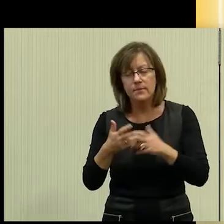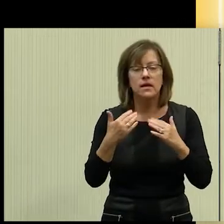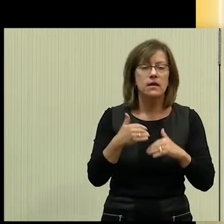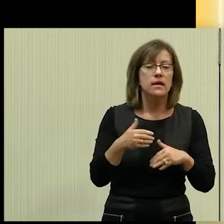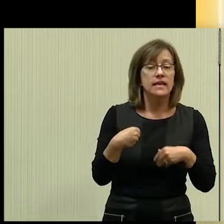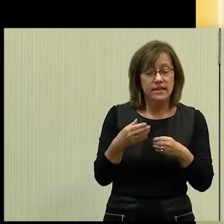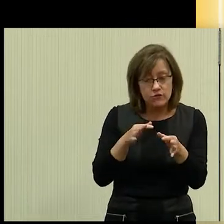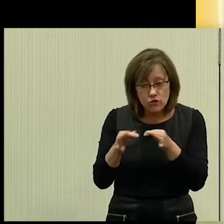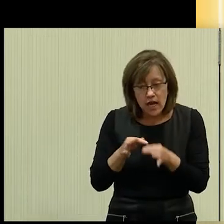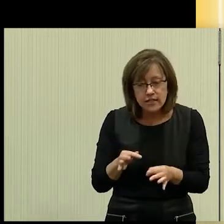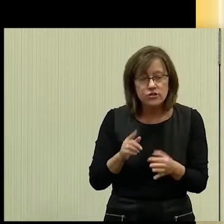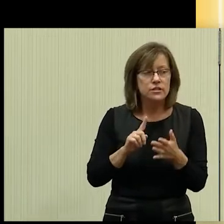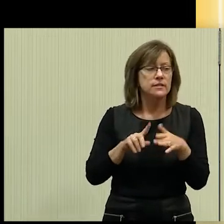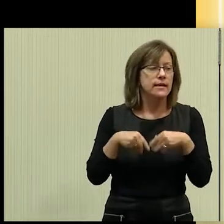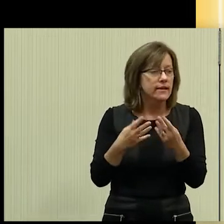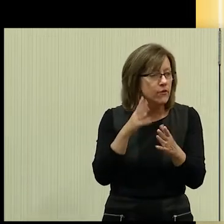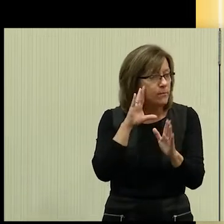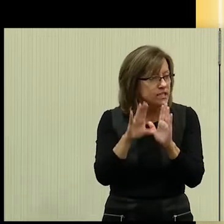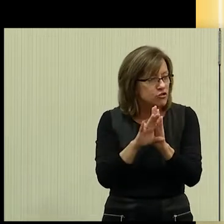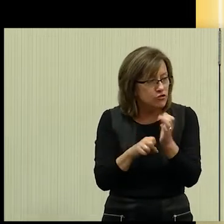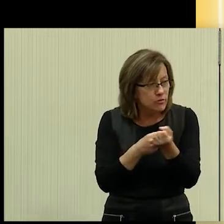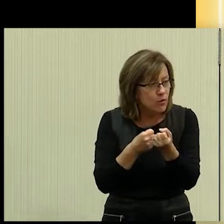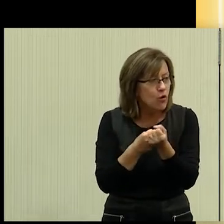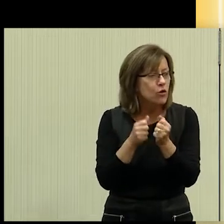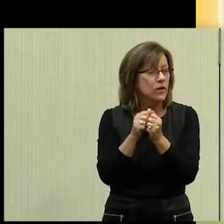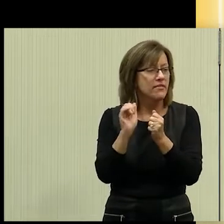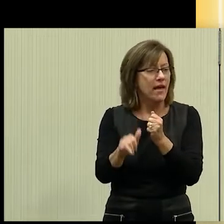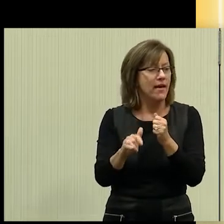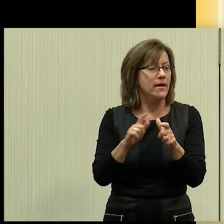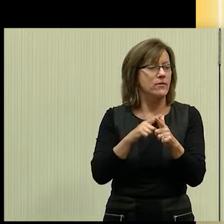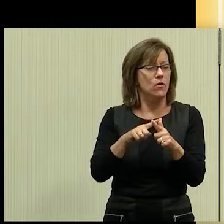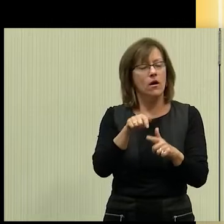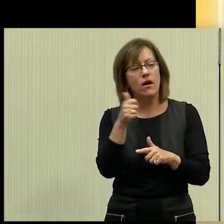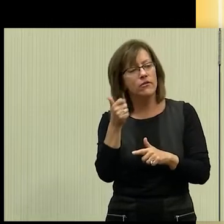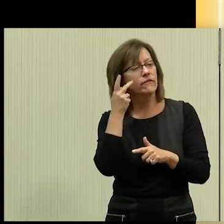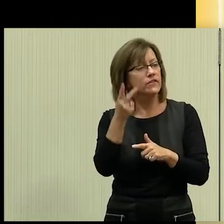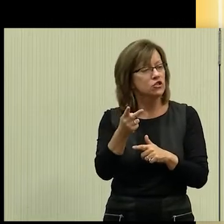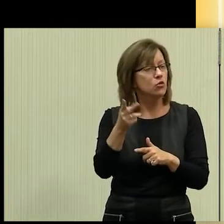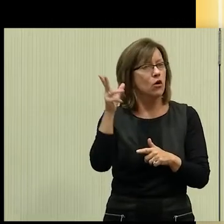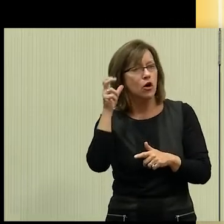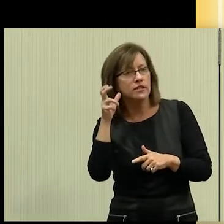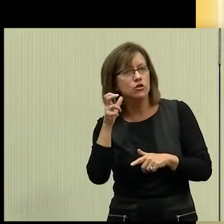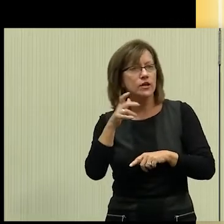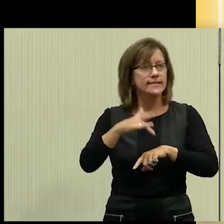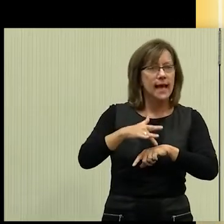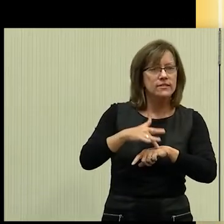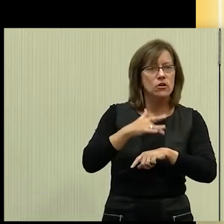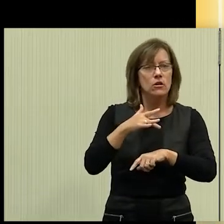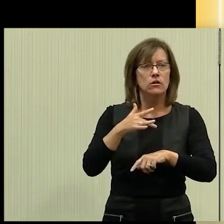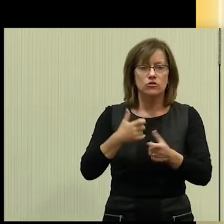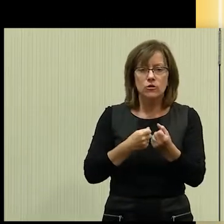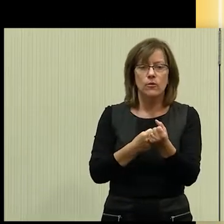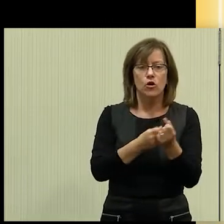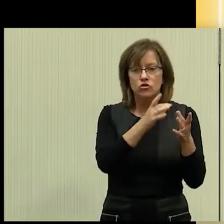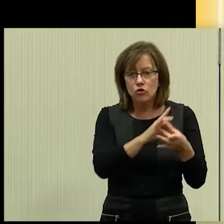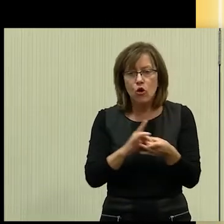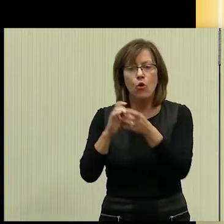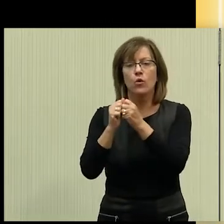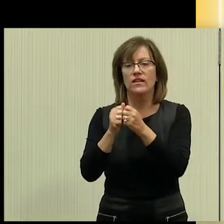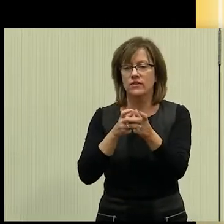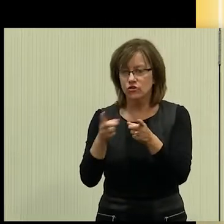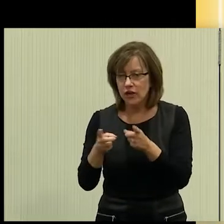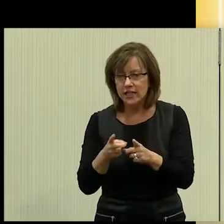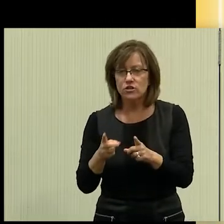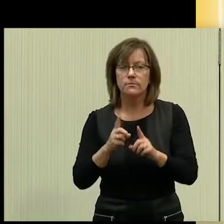it or some kind of other visual, auditory, whatever kind of supports, tactile supports to go along with the directions and being